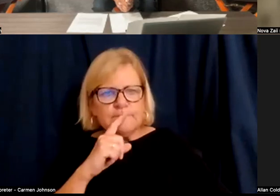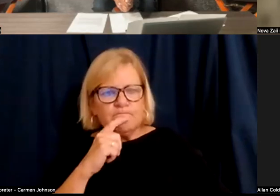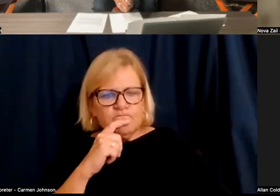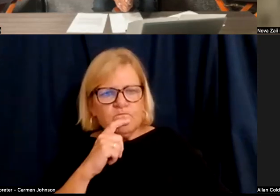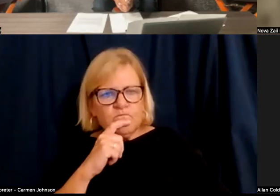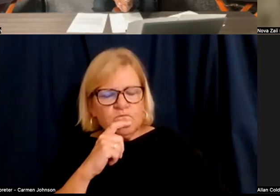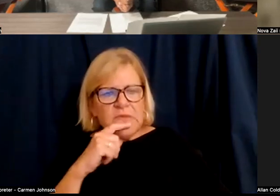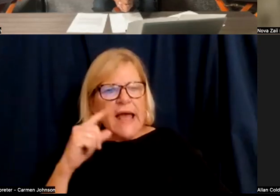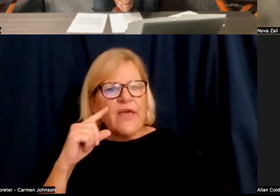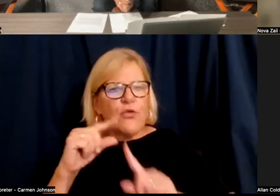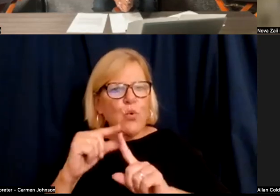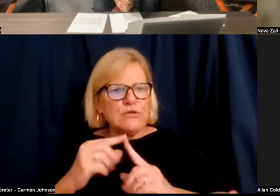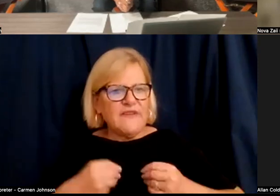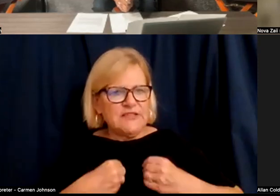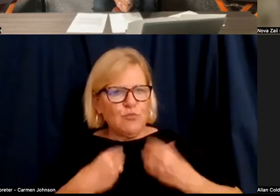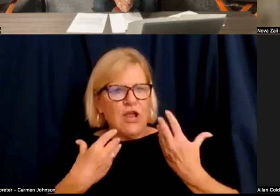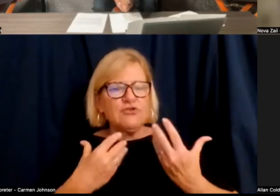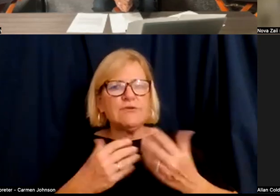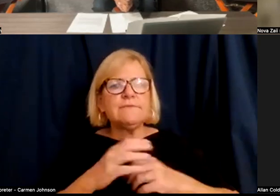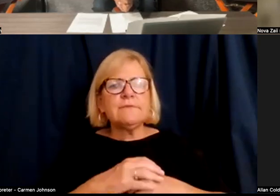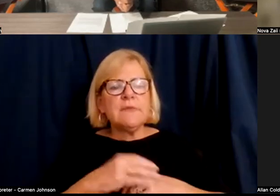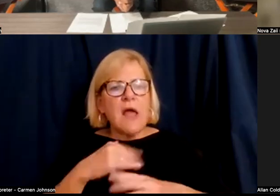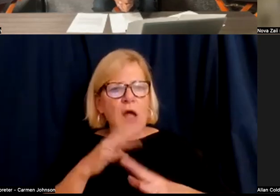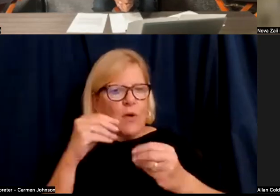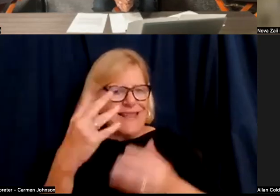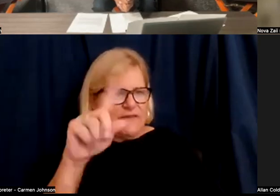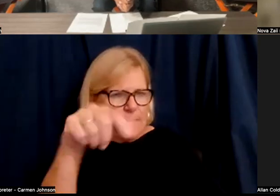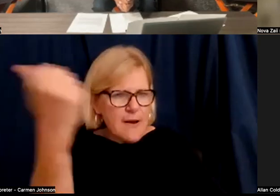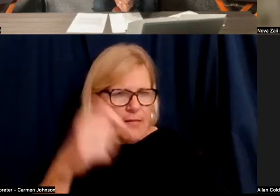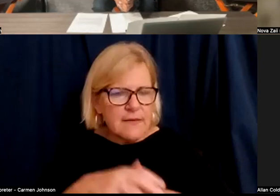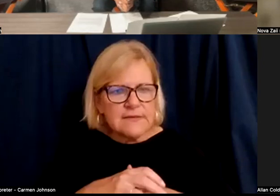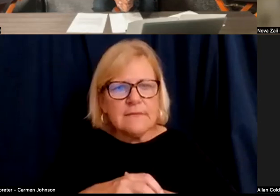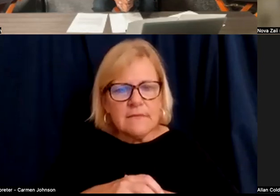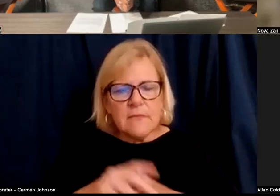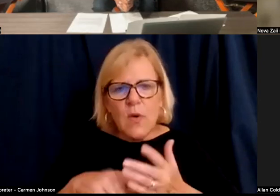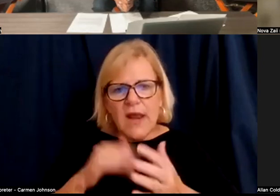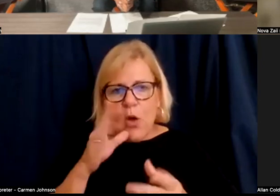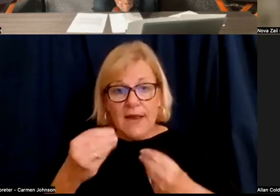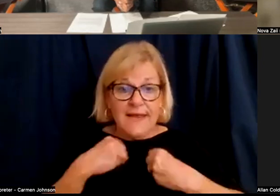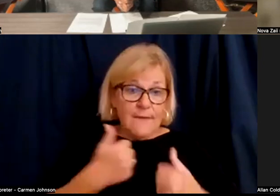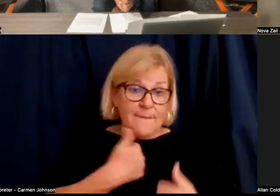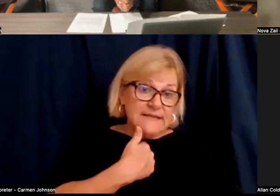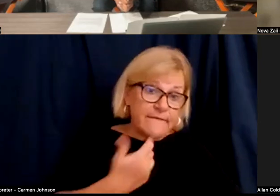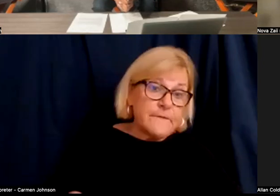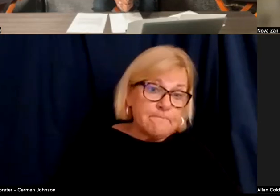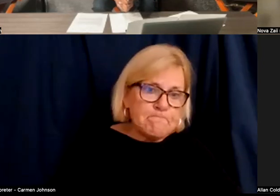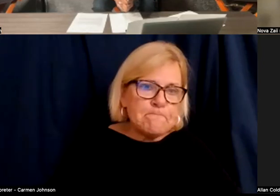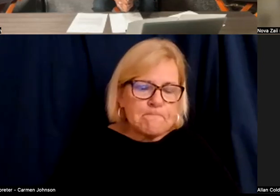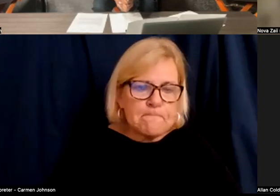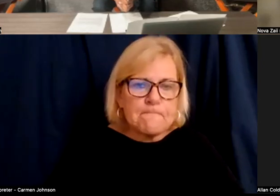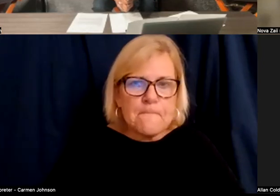the words of inspiration I would give somebody else, or what I would give myself, Mm,